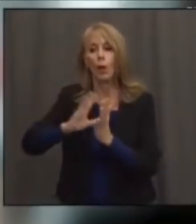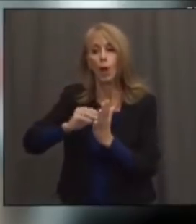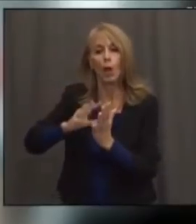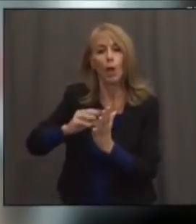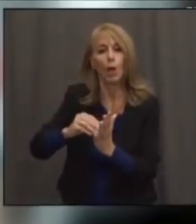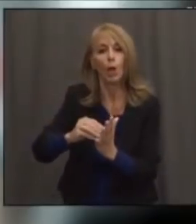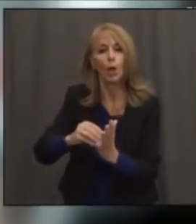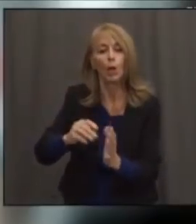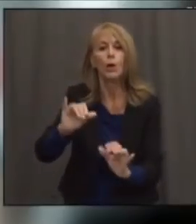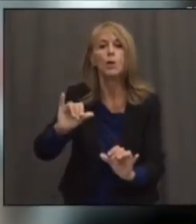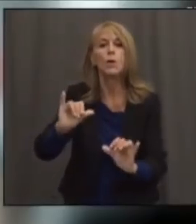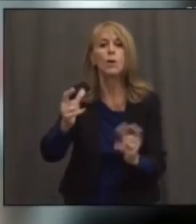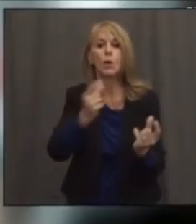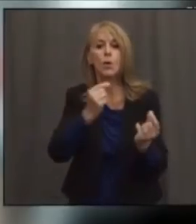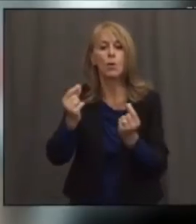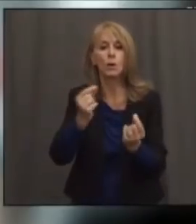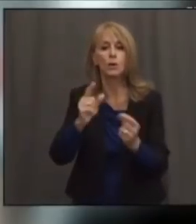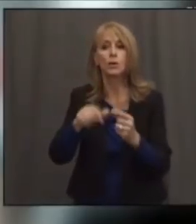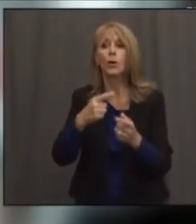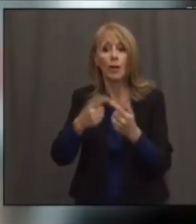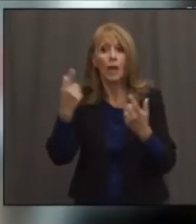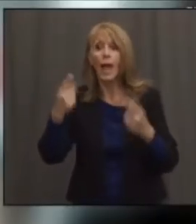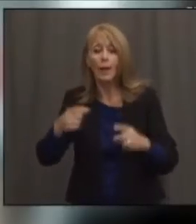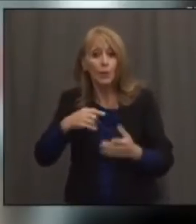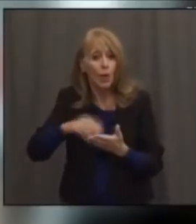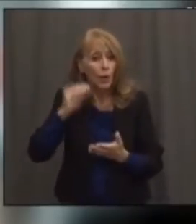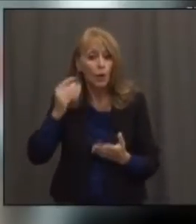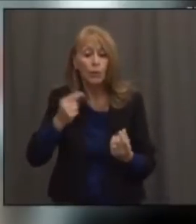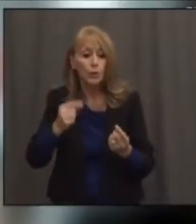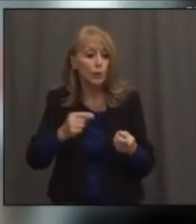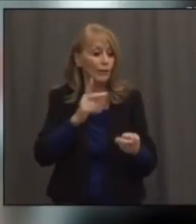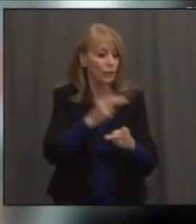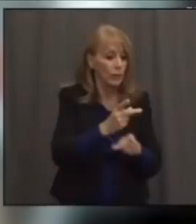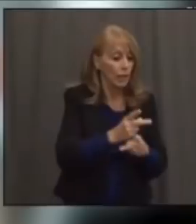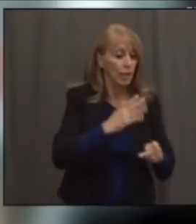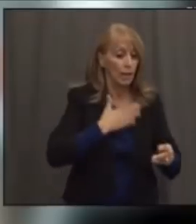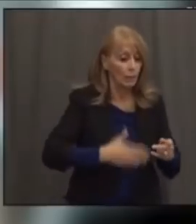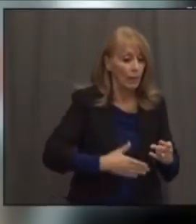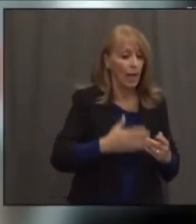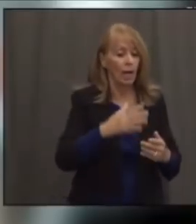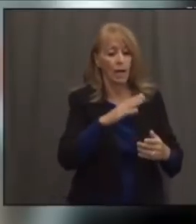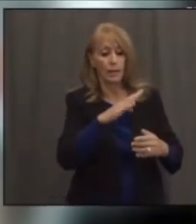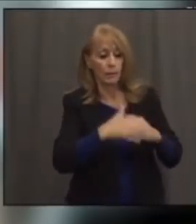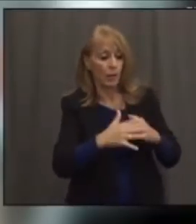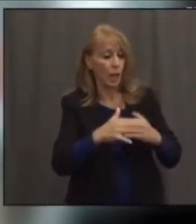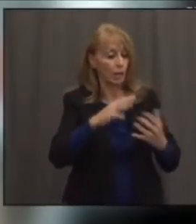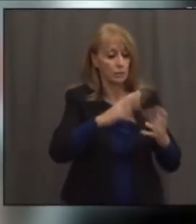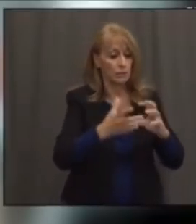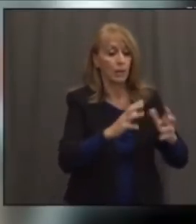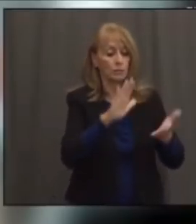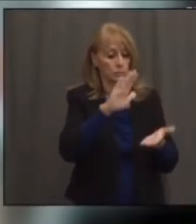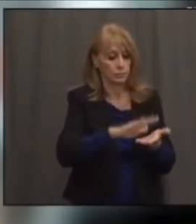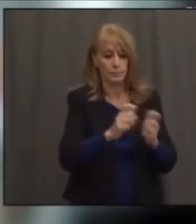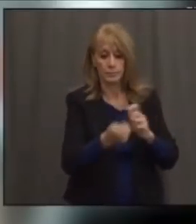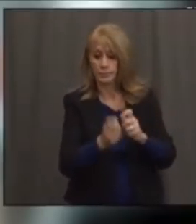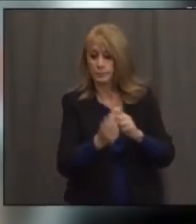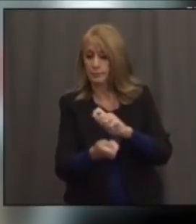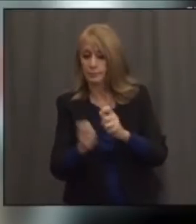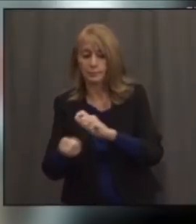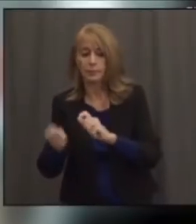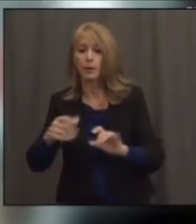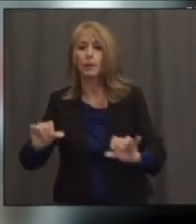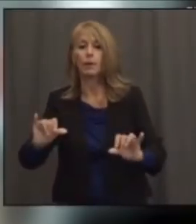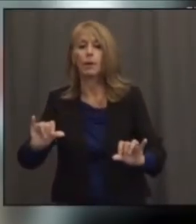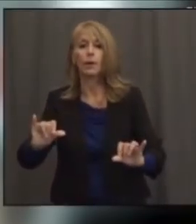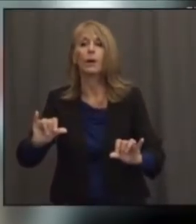in clinical practice and substantially reduced in-hospital mortality. I think the early experience was reflective of a period of time when we were in a fog